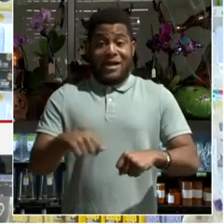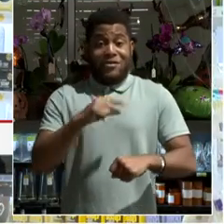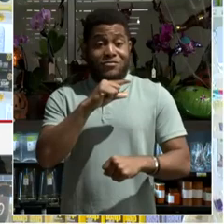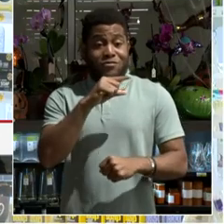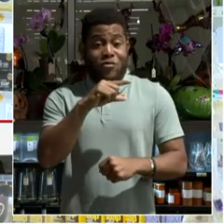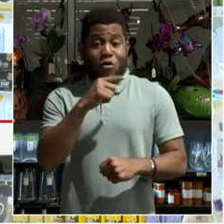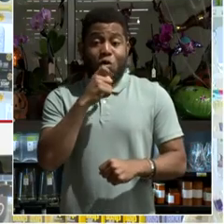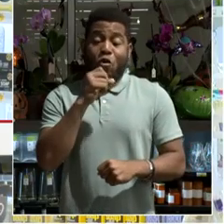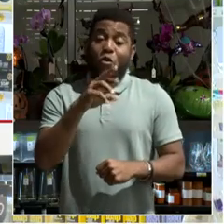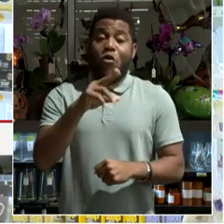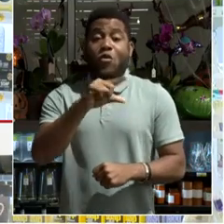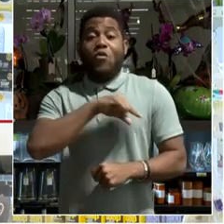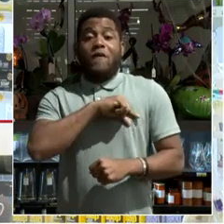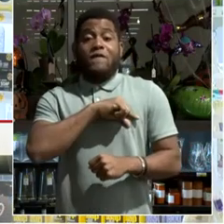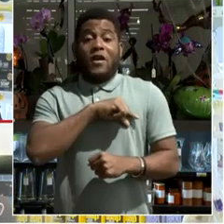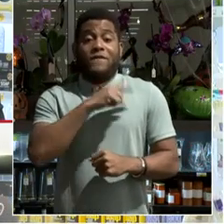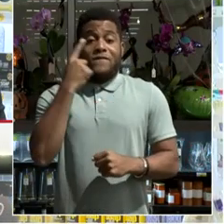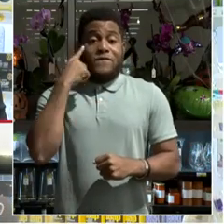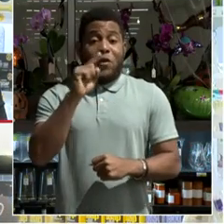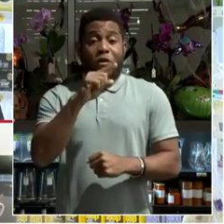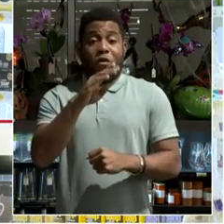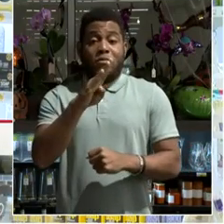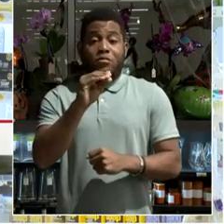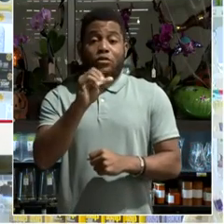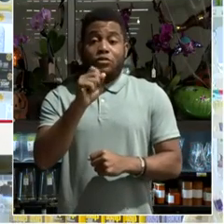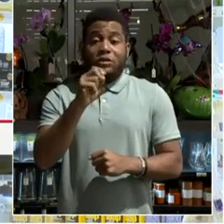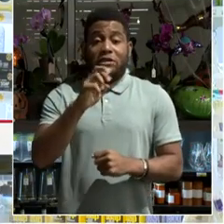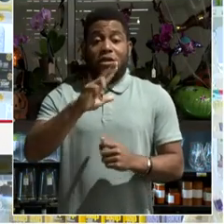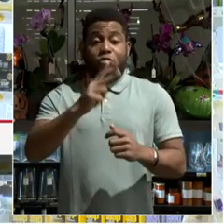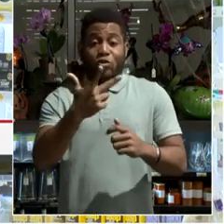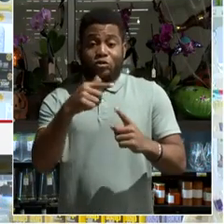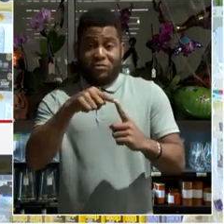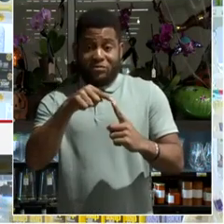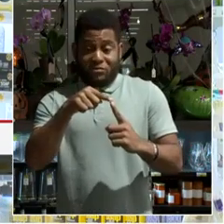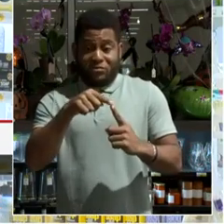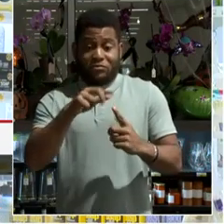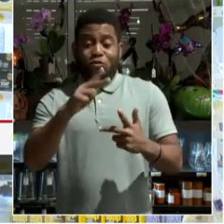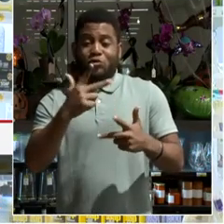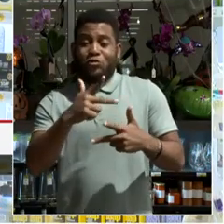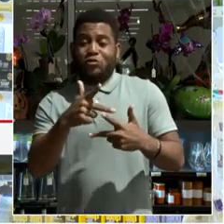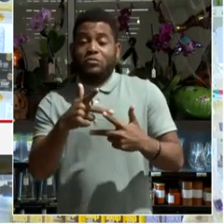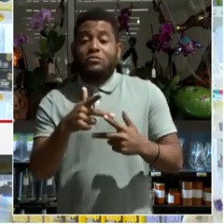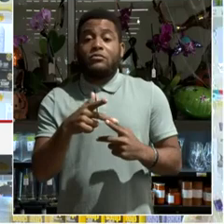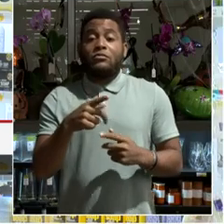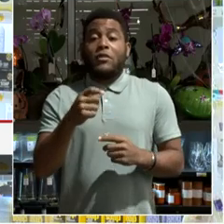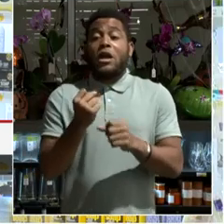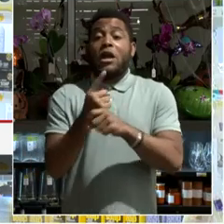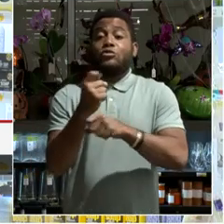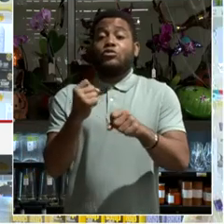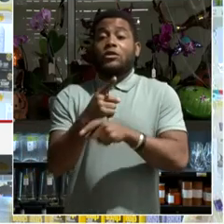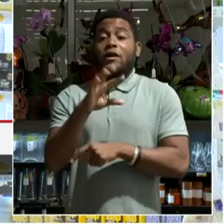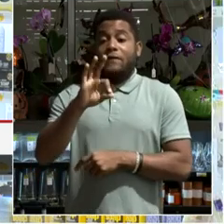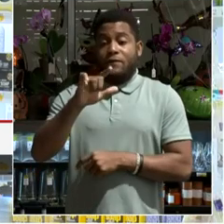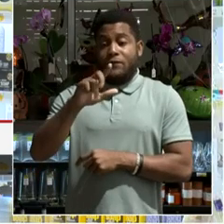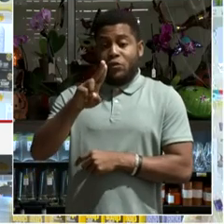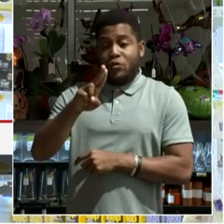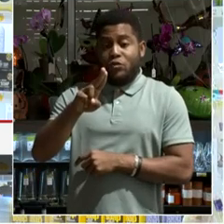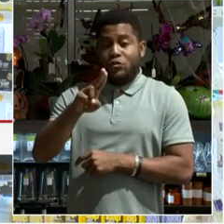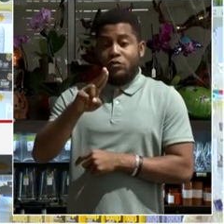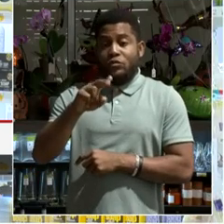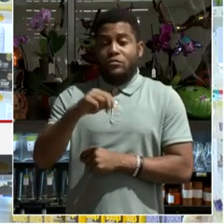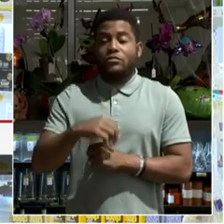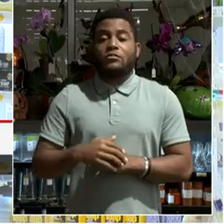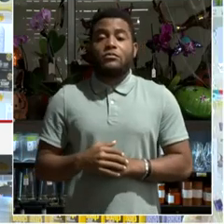too. But we're also talking about the annual flu. Dr. Nesbitt will tell you